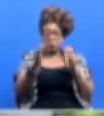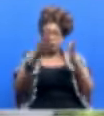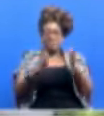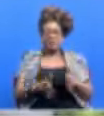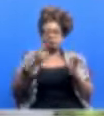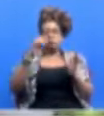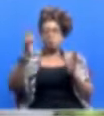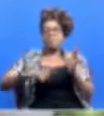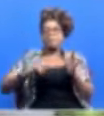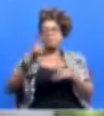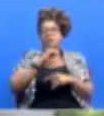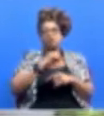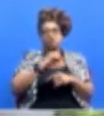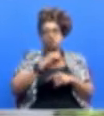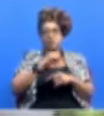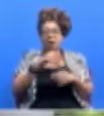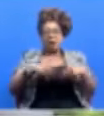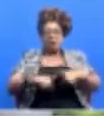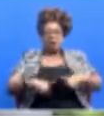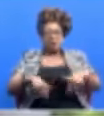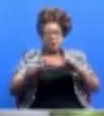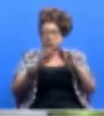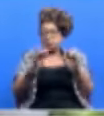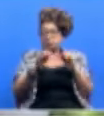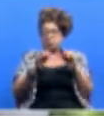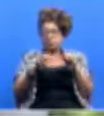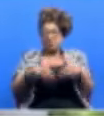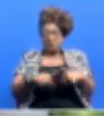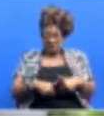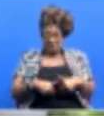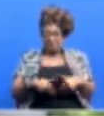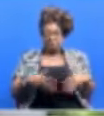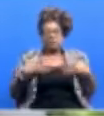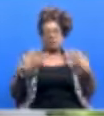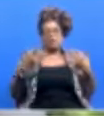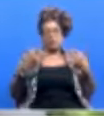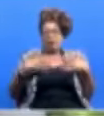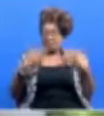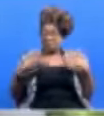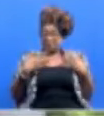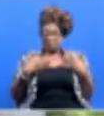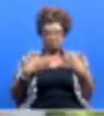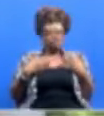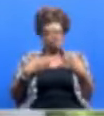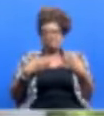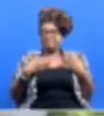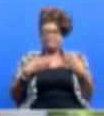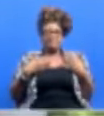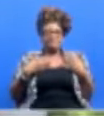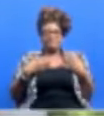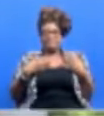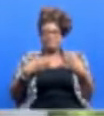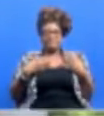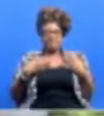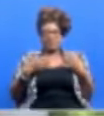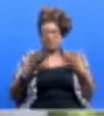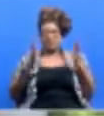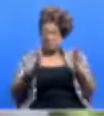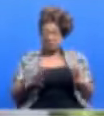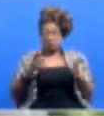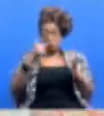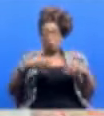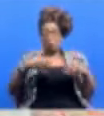ameshiba. Ndiki mtu ambaye ana njaa hana raha. Mtu ambaye ana njaa hana raha. Si mtu ambaye ana